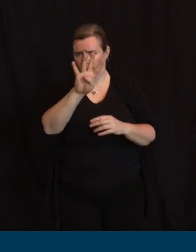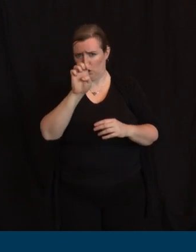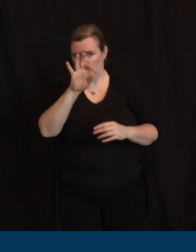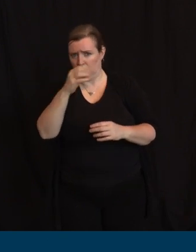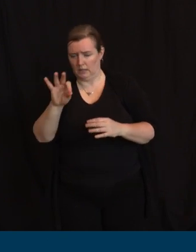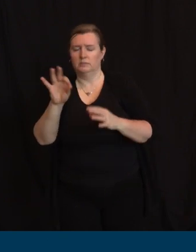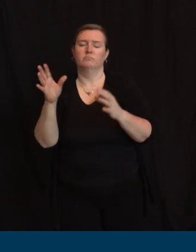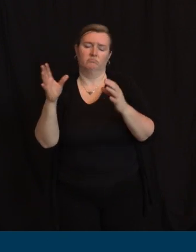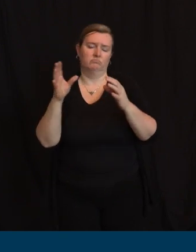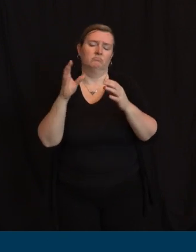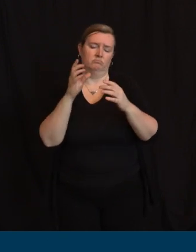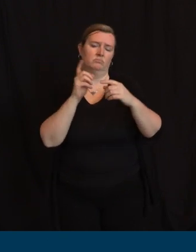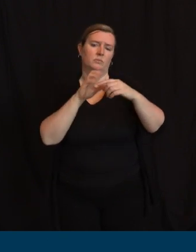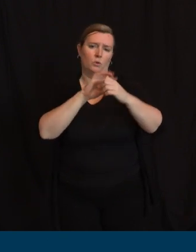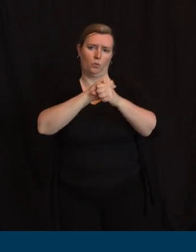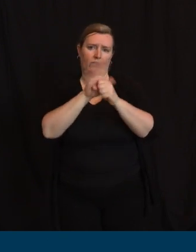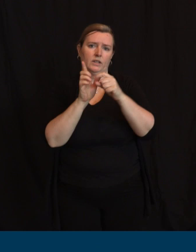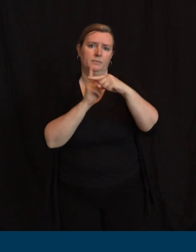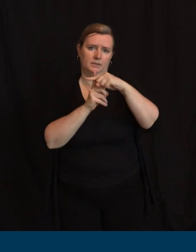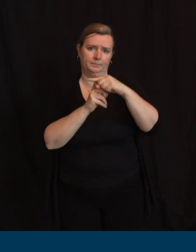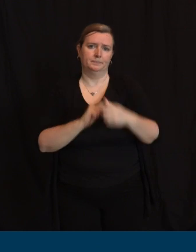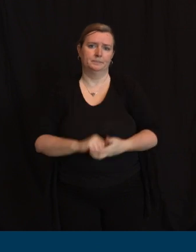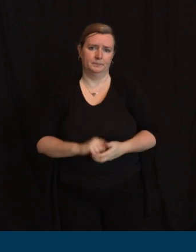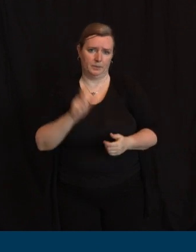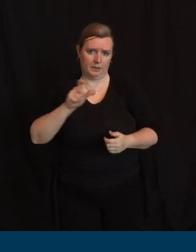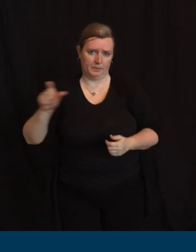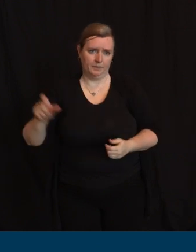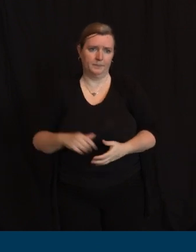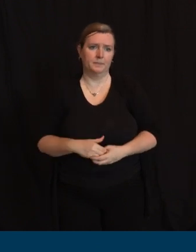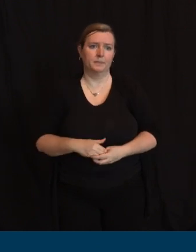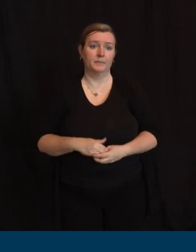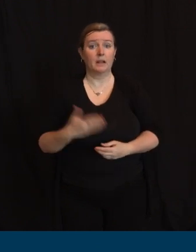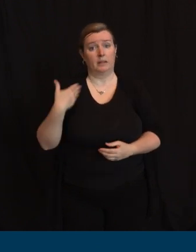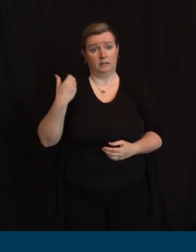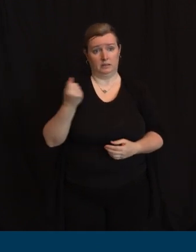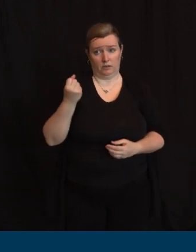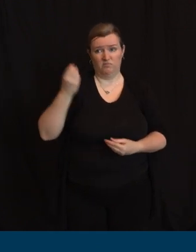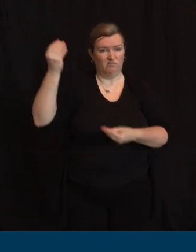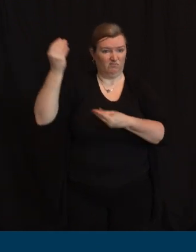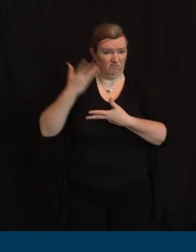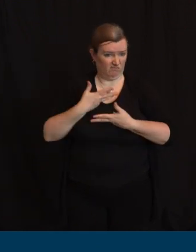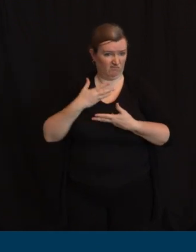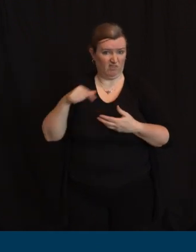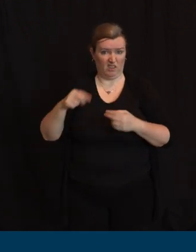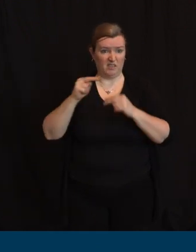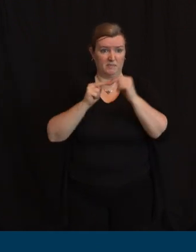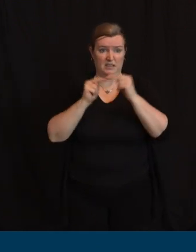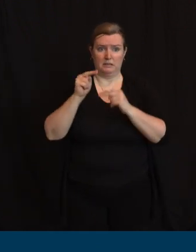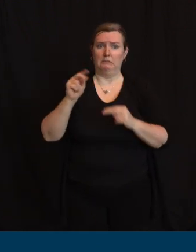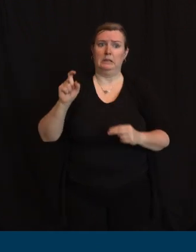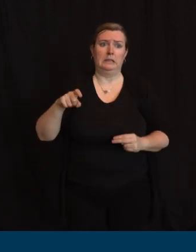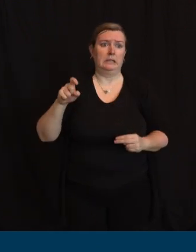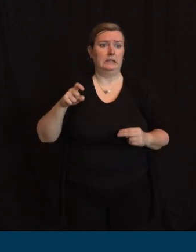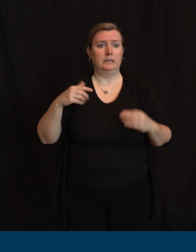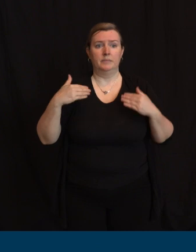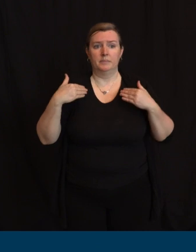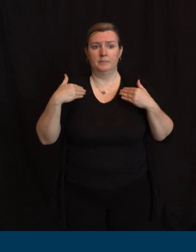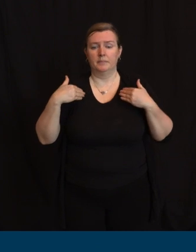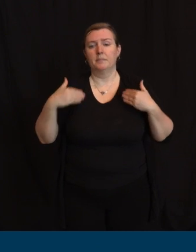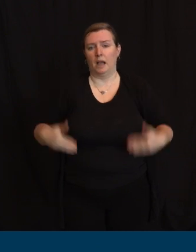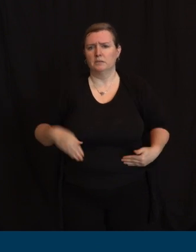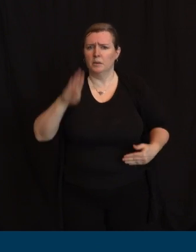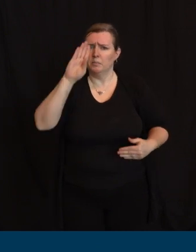Last Saturday, we were notified that the facility was in need of body bags for deceased